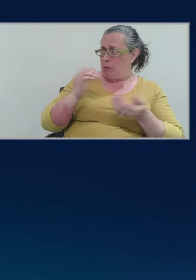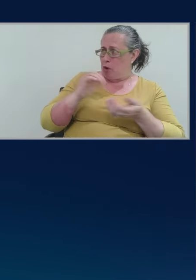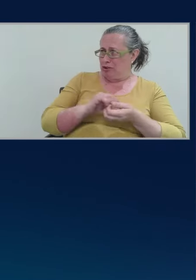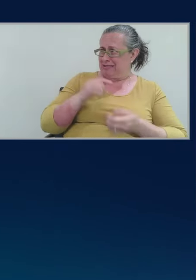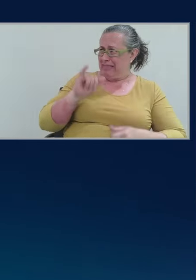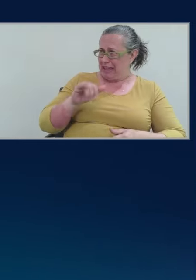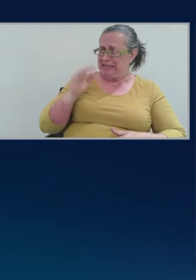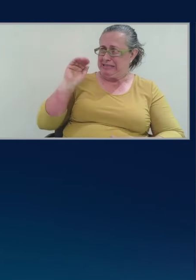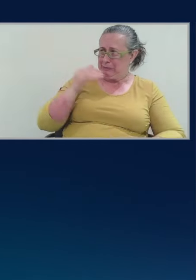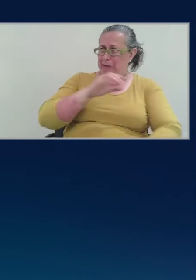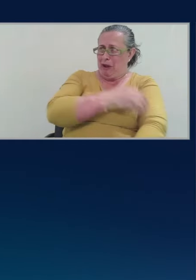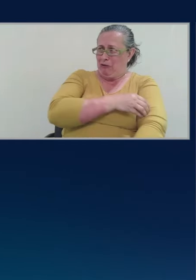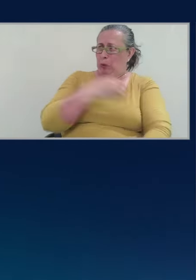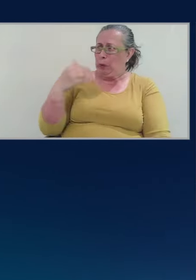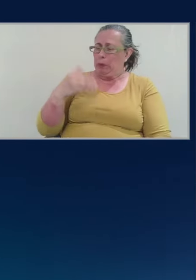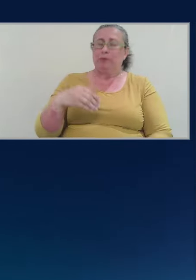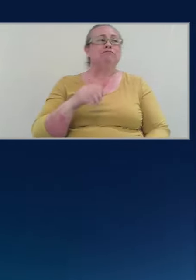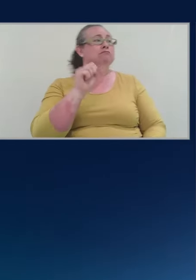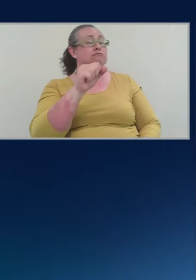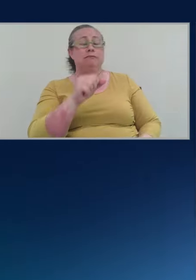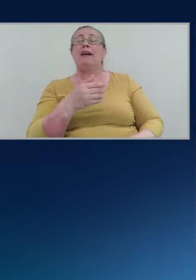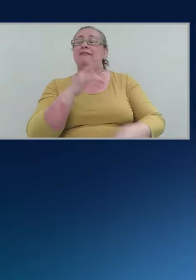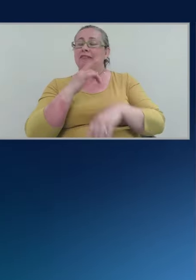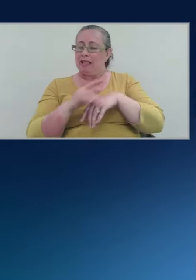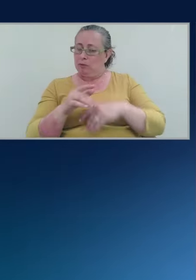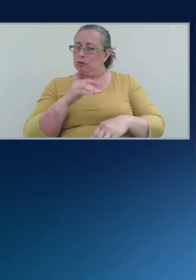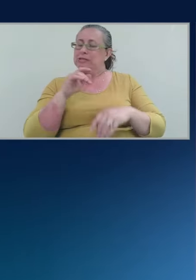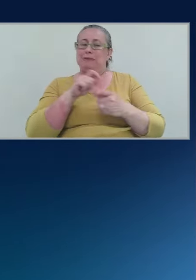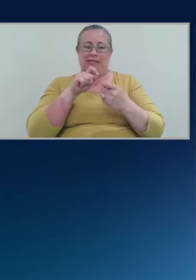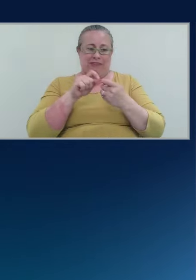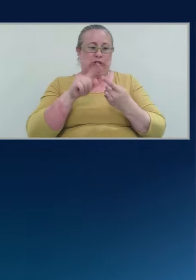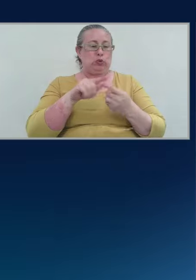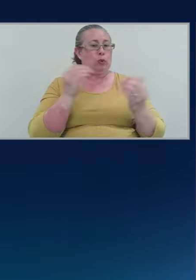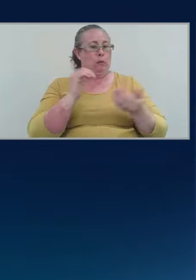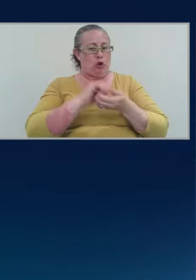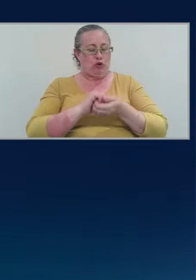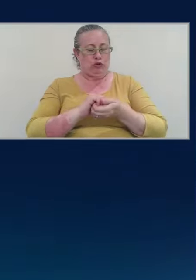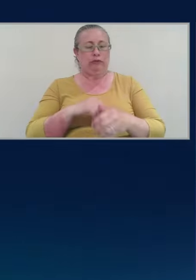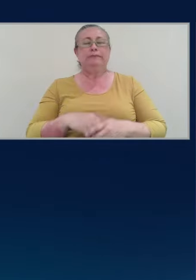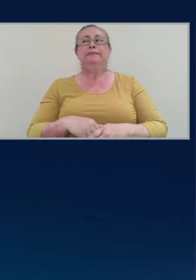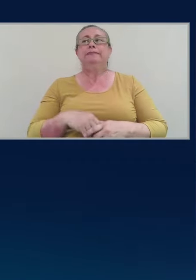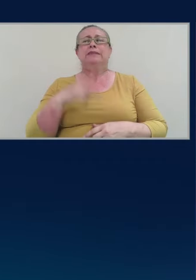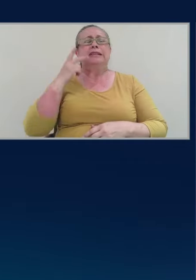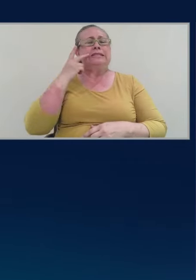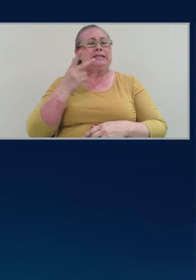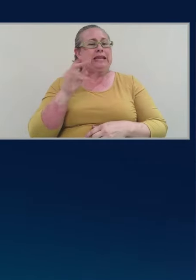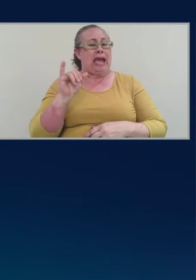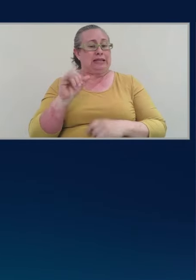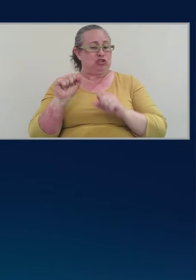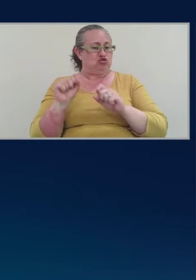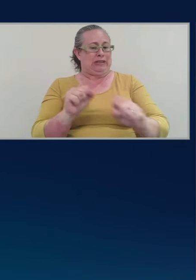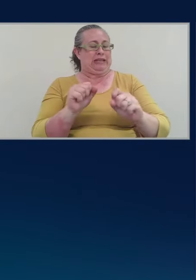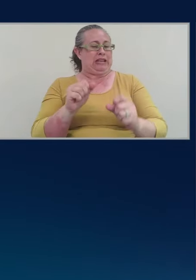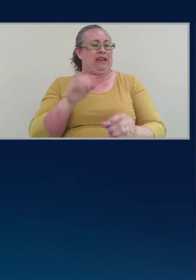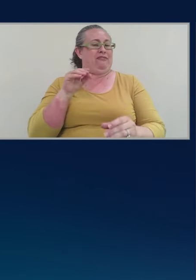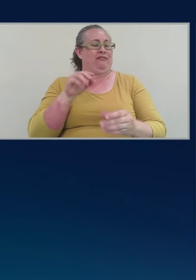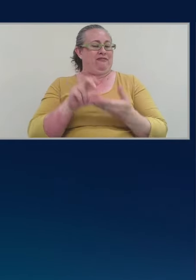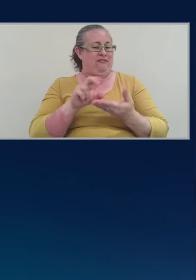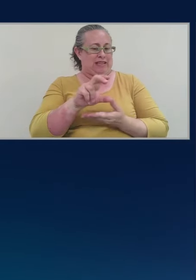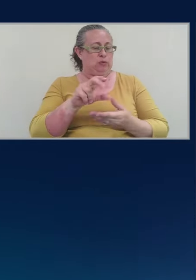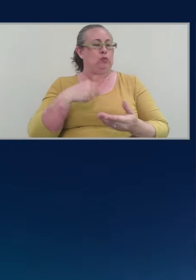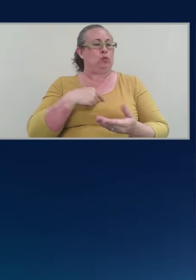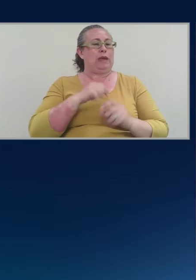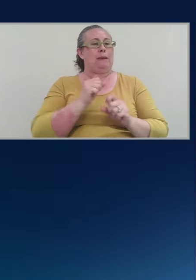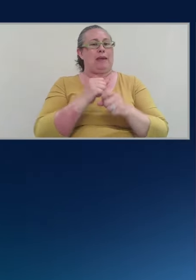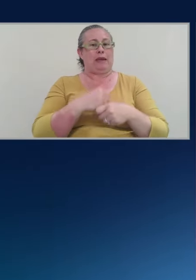is available specifically for partners. We see it as a strategic investment that we're making in our partners. We don't